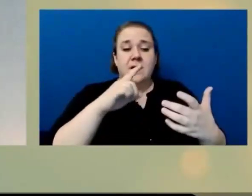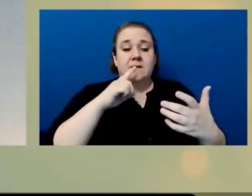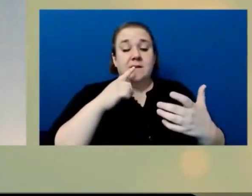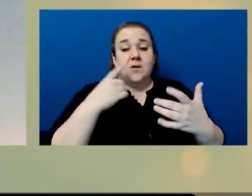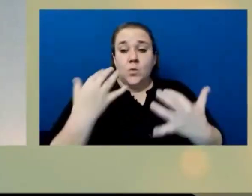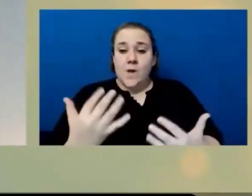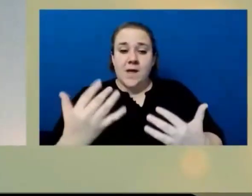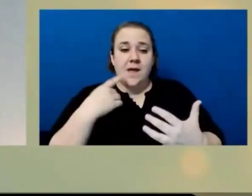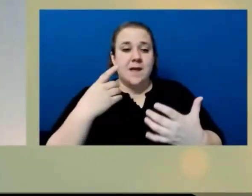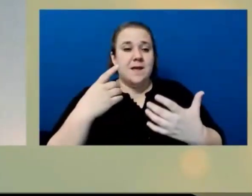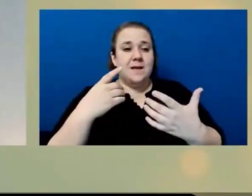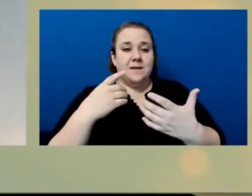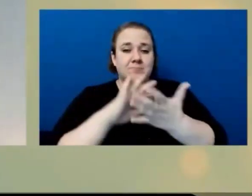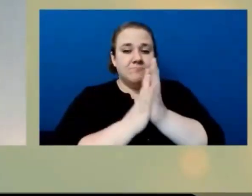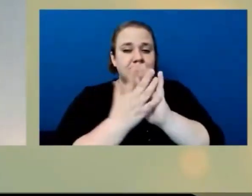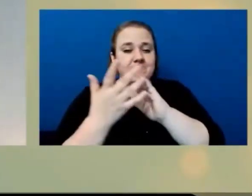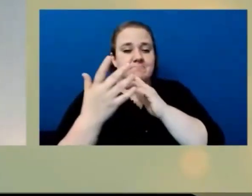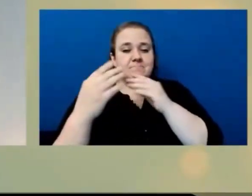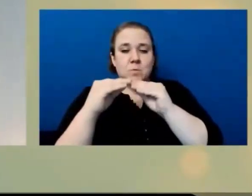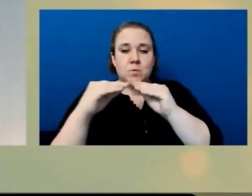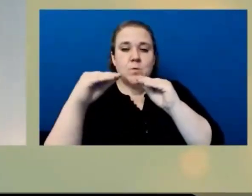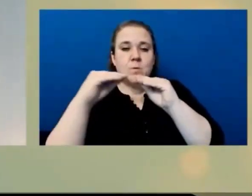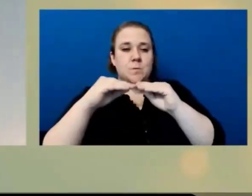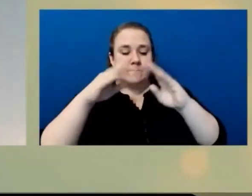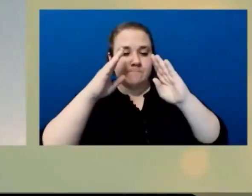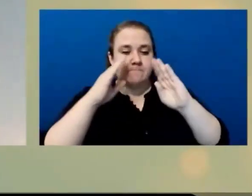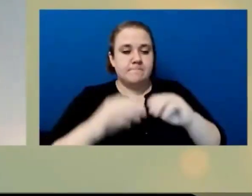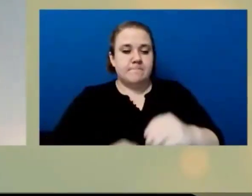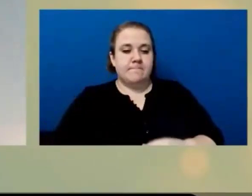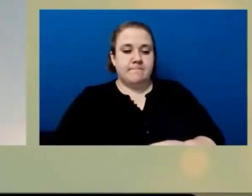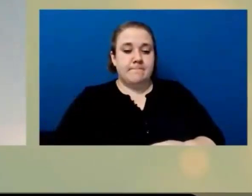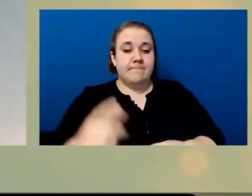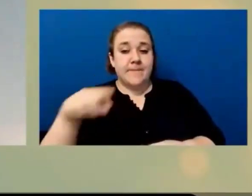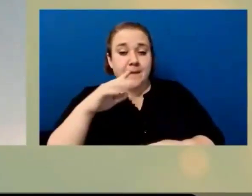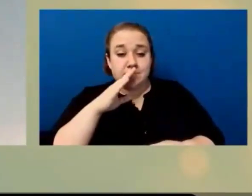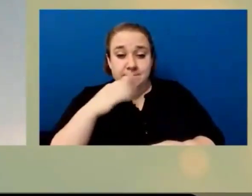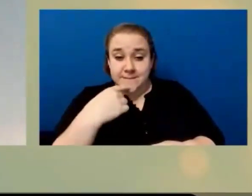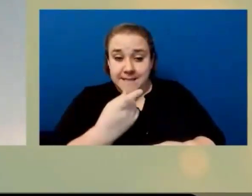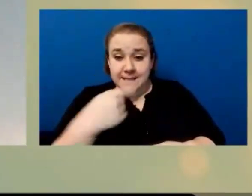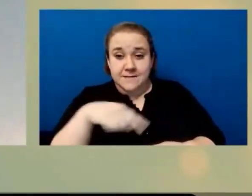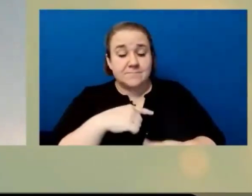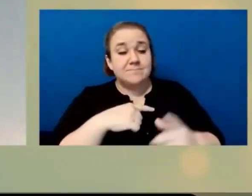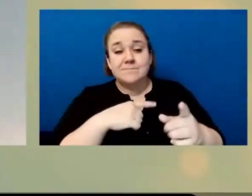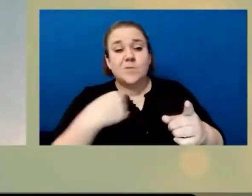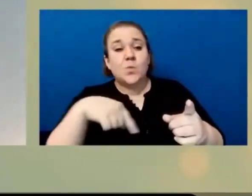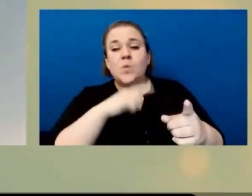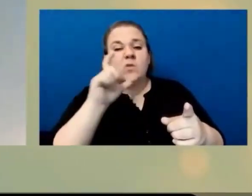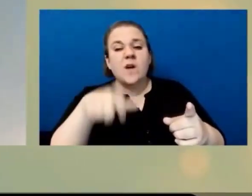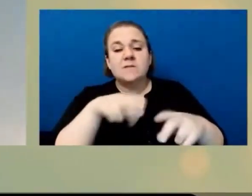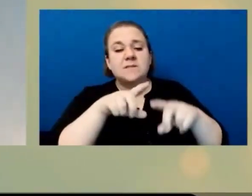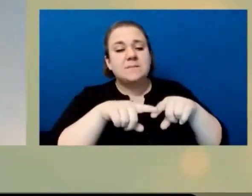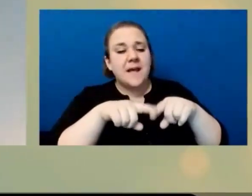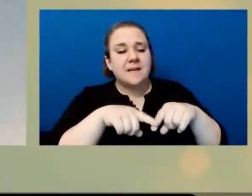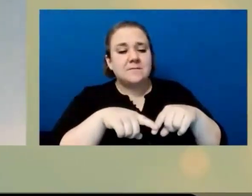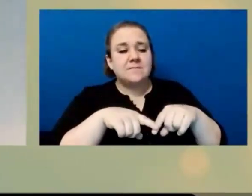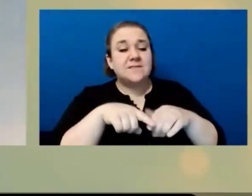the parts of us that hurt in the first place. All we have to do is cut out the warp of the weaving, slice away the